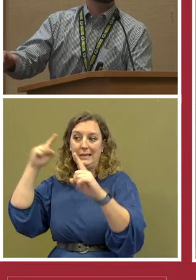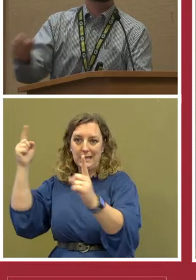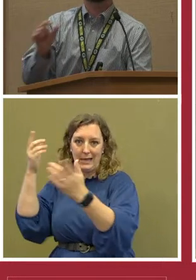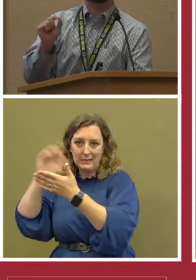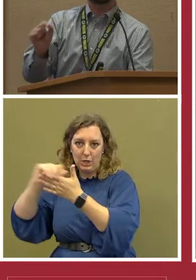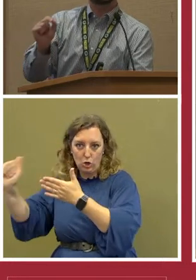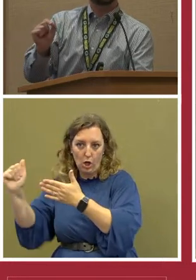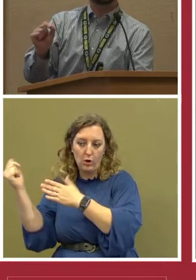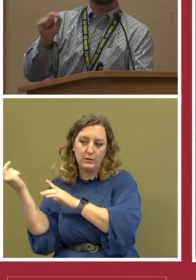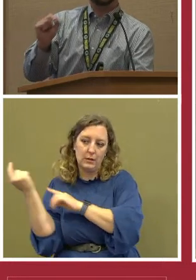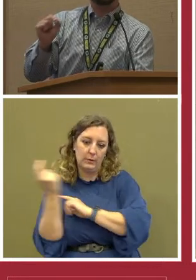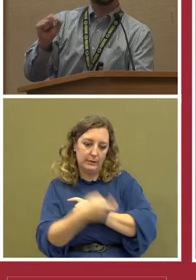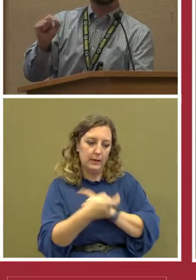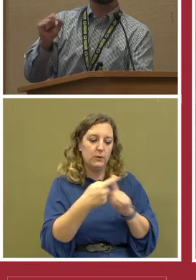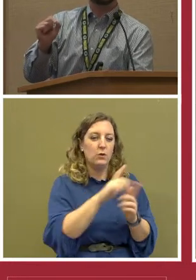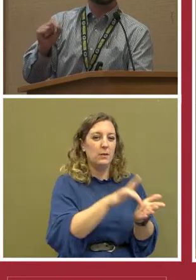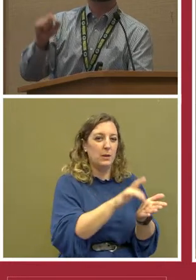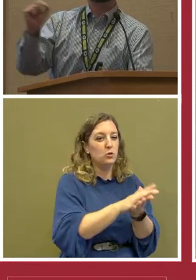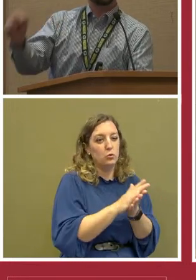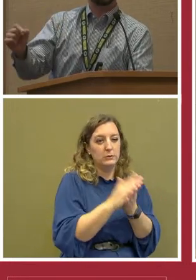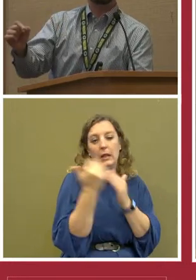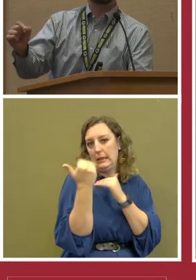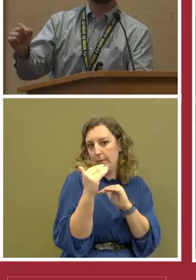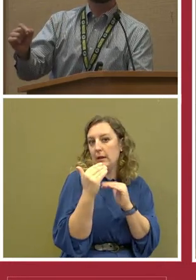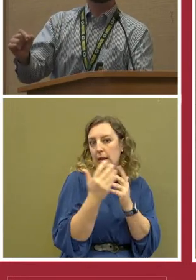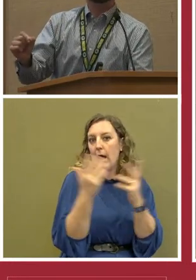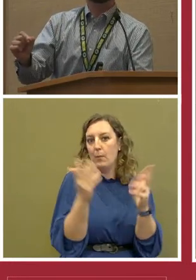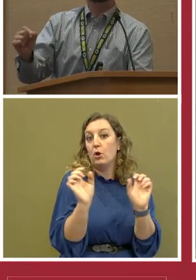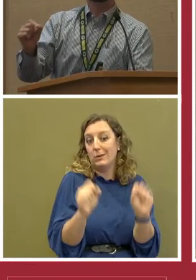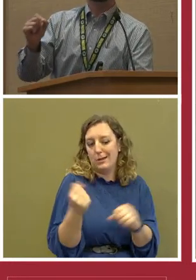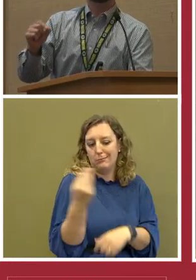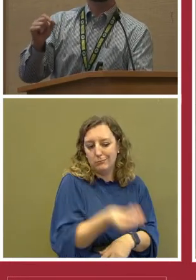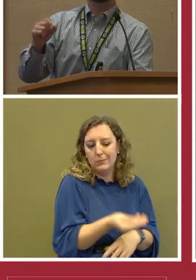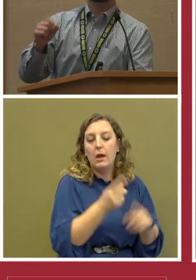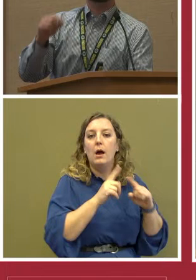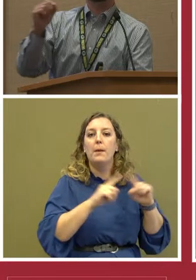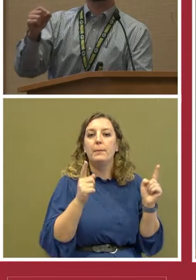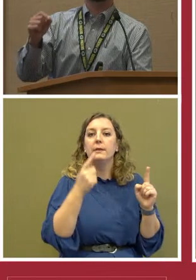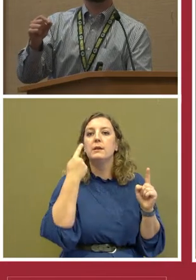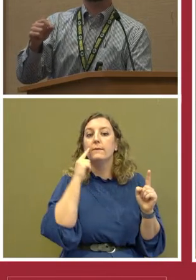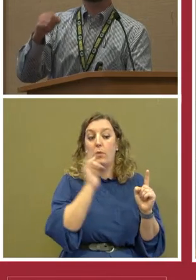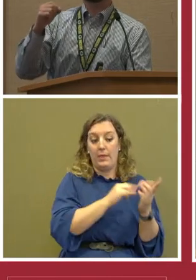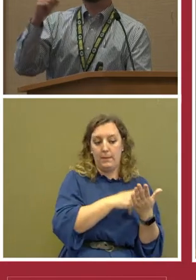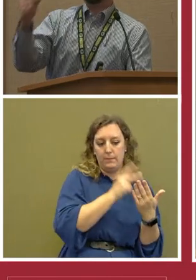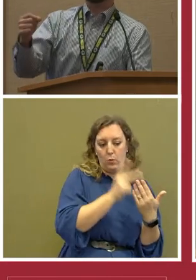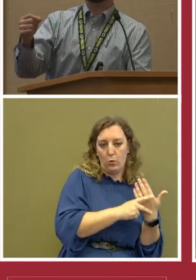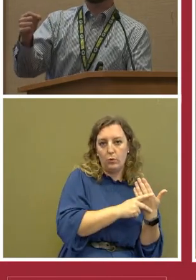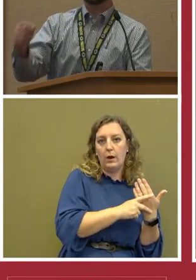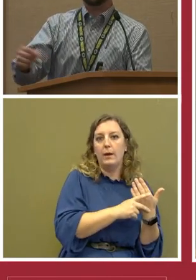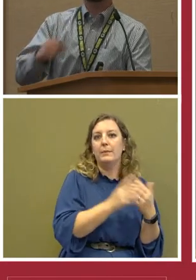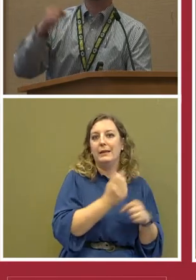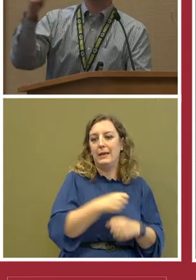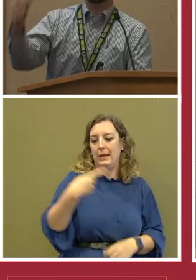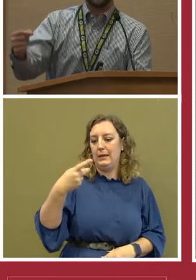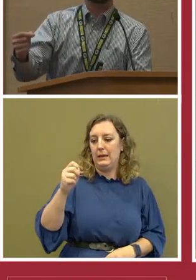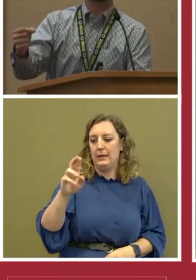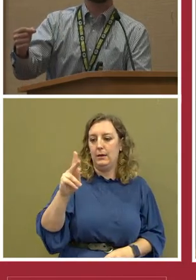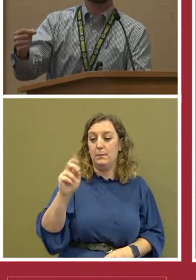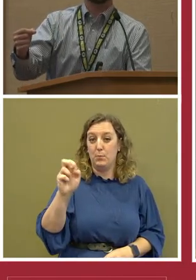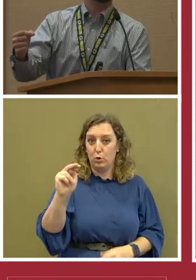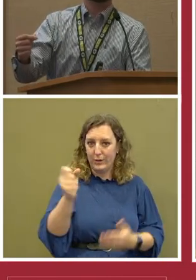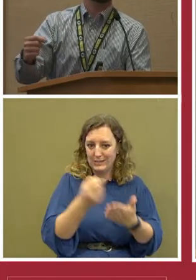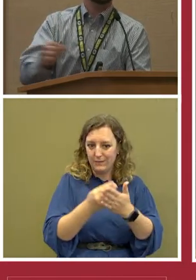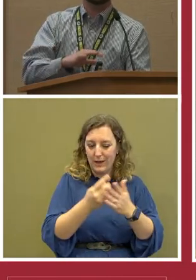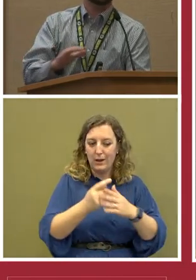middle schools. There's a limitation on how much of those dollars can go. But in terms of those programs getting Perkins funding to be an